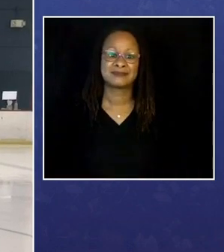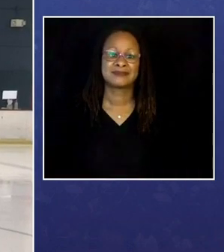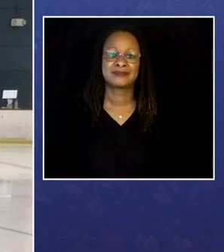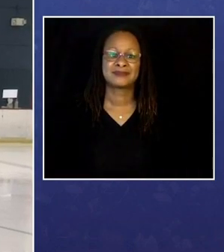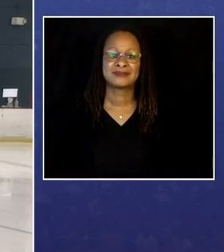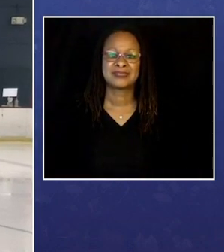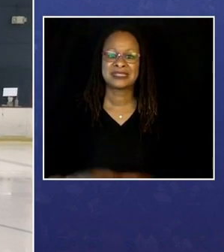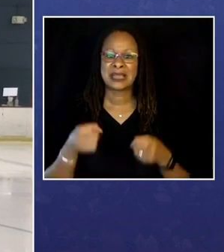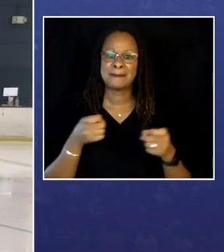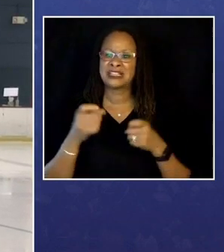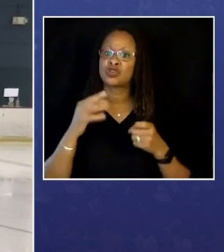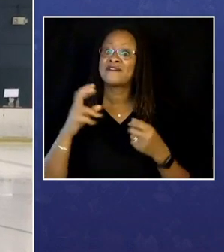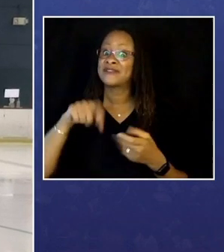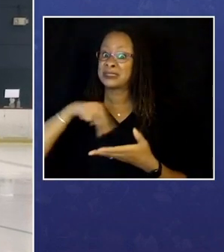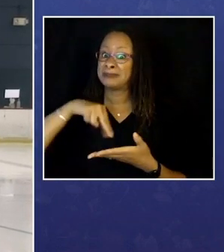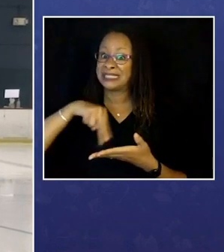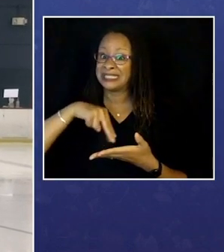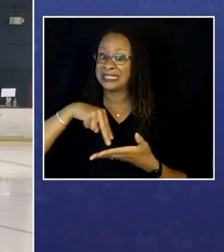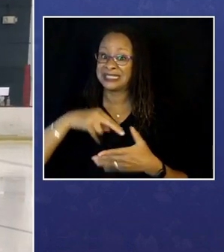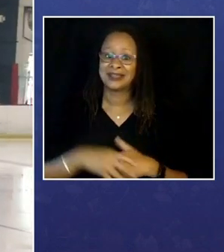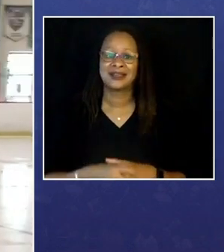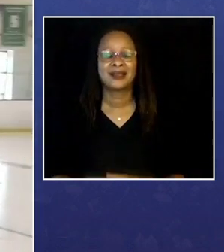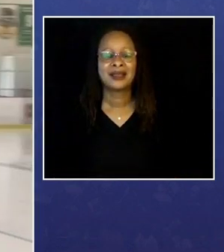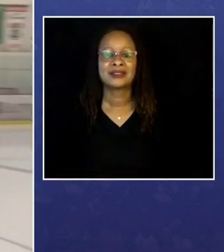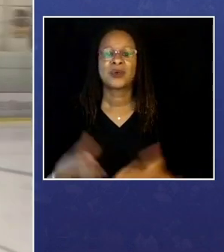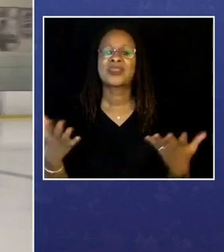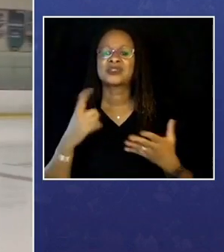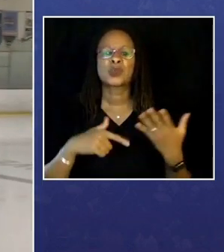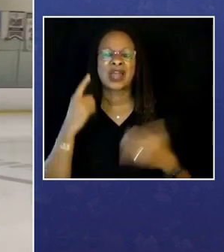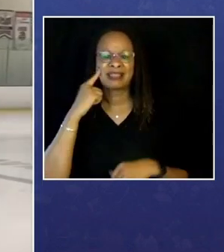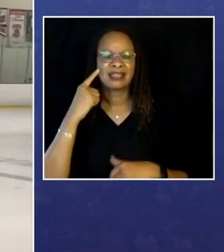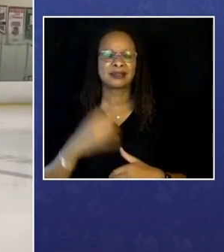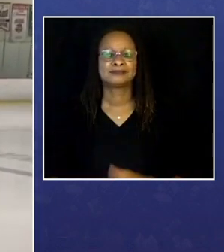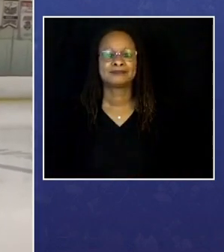right? Master of spins. So this is what I'm thinking.